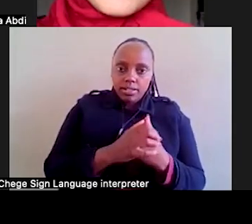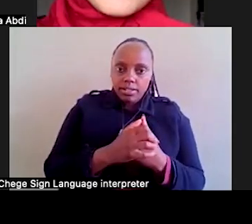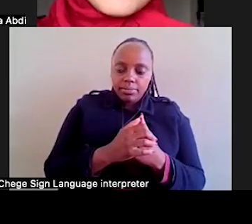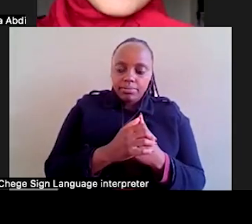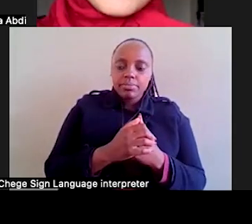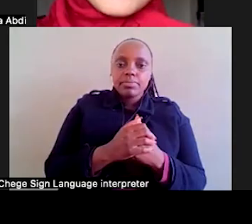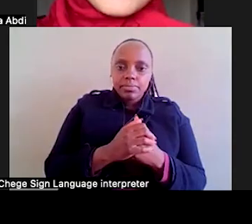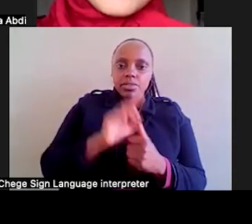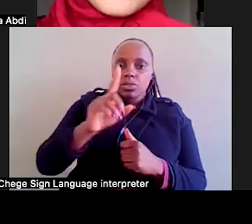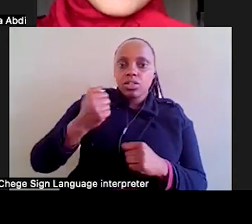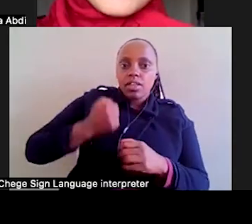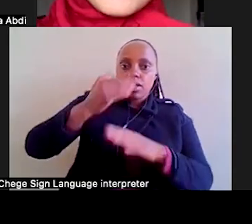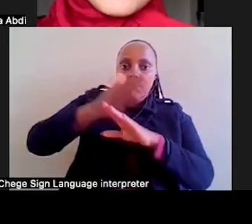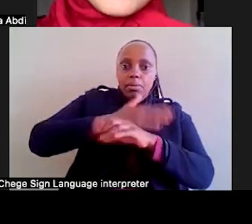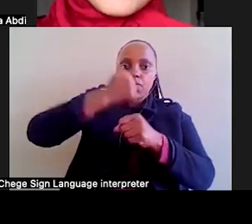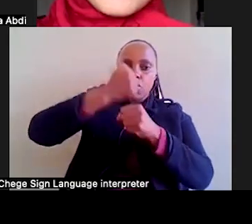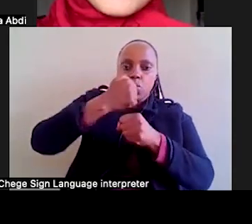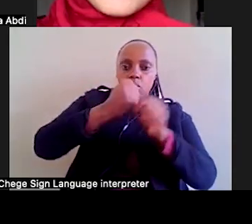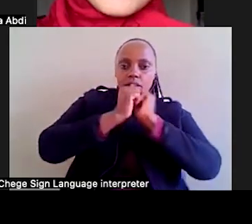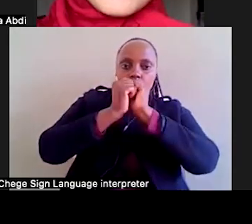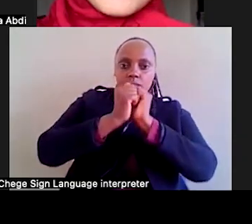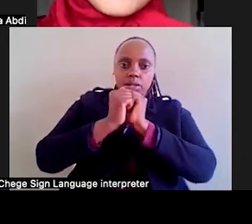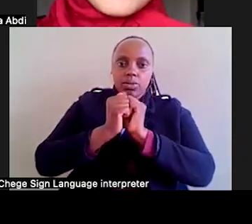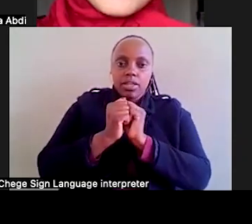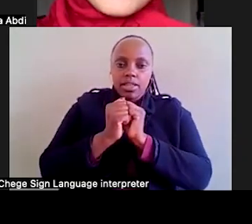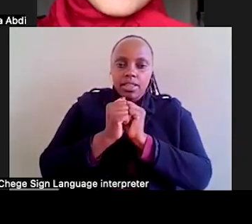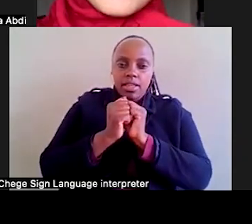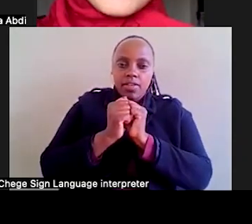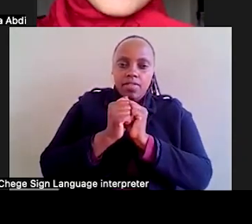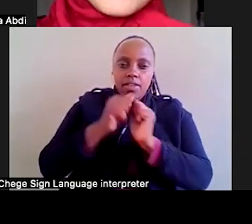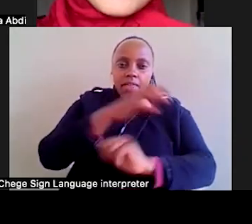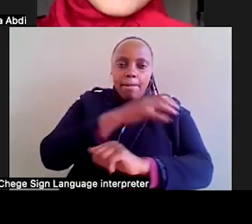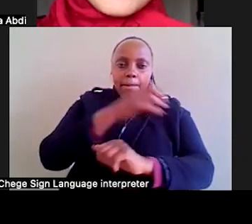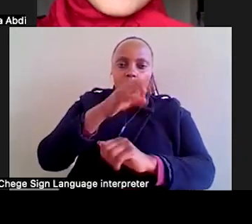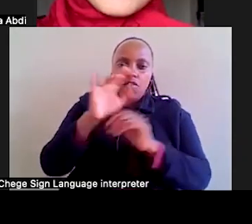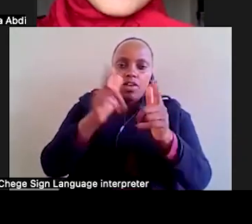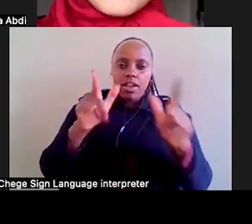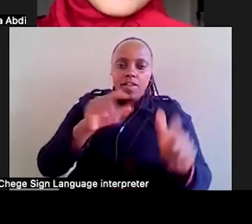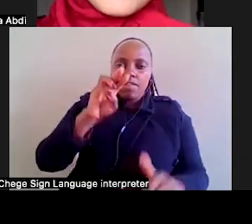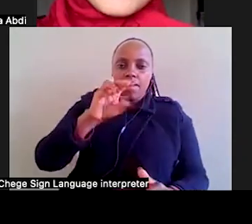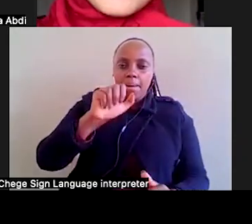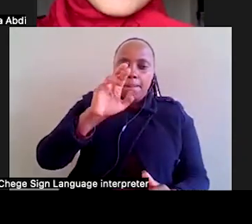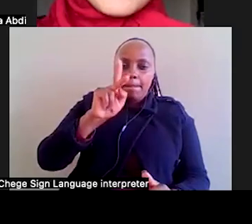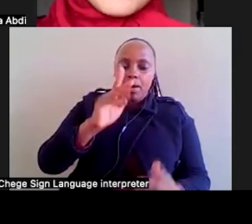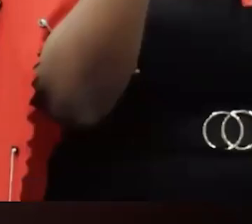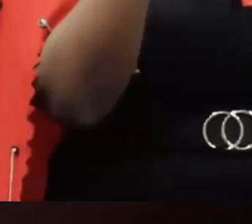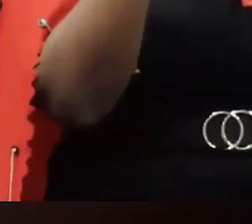the girls that we work with on the power of language. Mark, over to you.